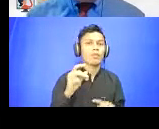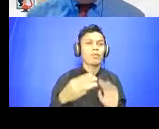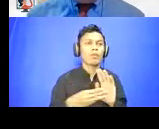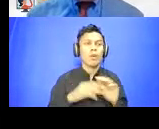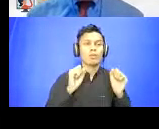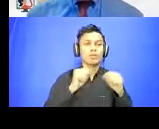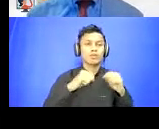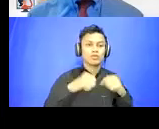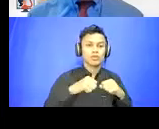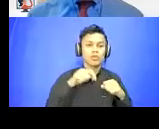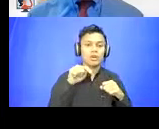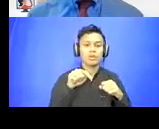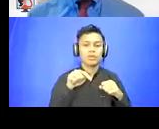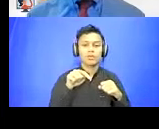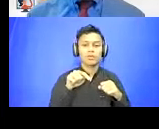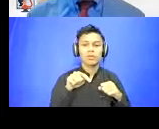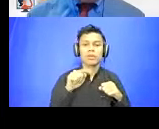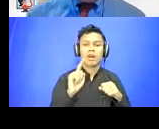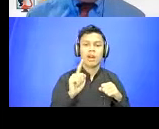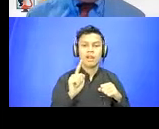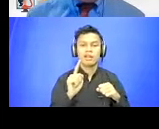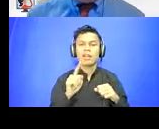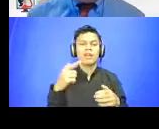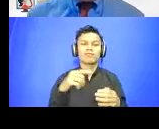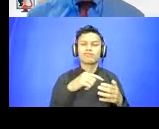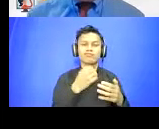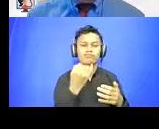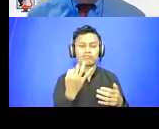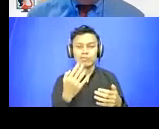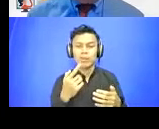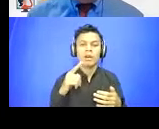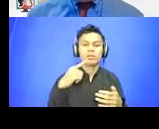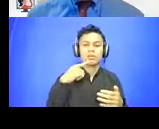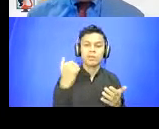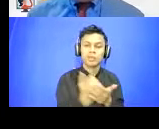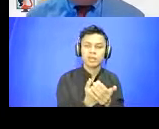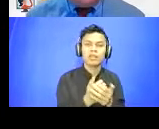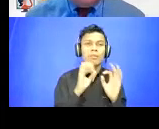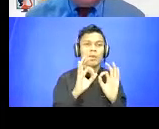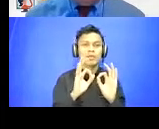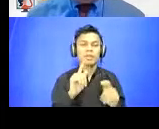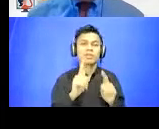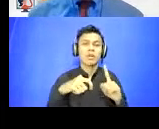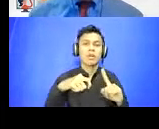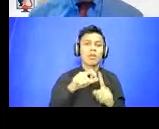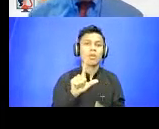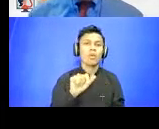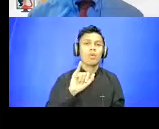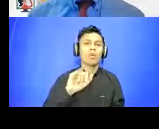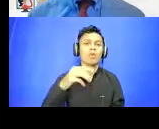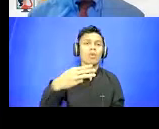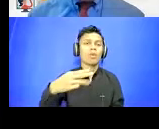making sure that the client is able to consent. They're old enough, they're competent enough to